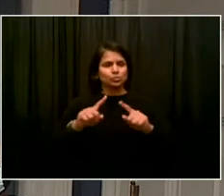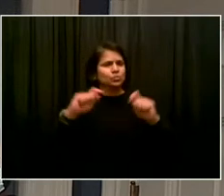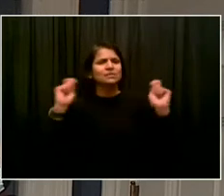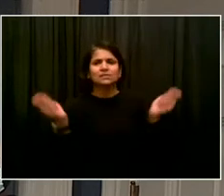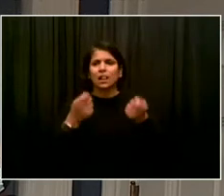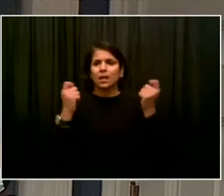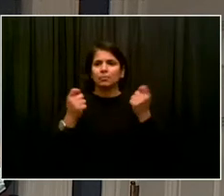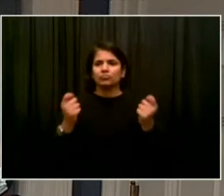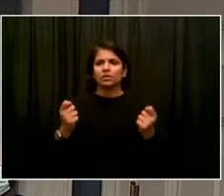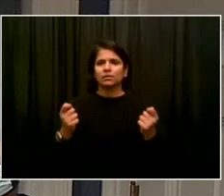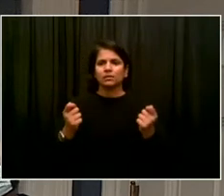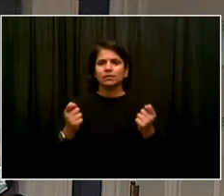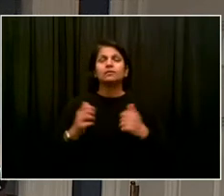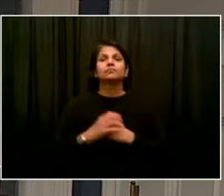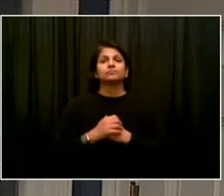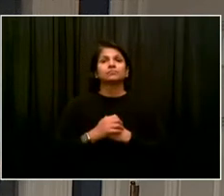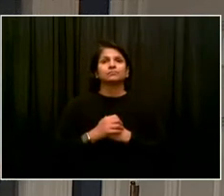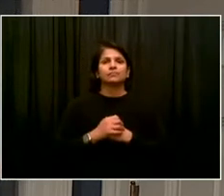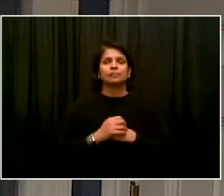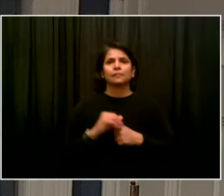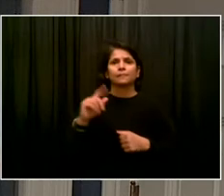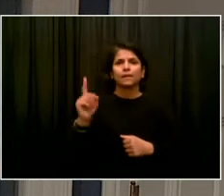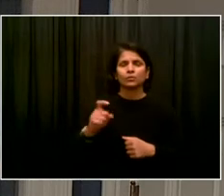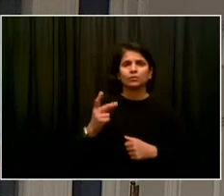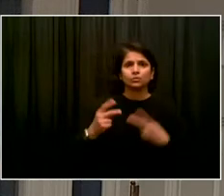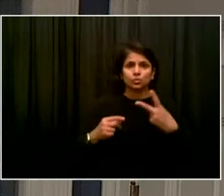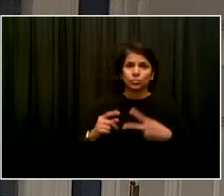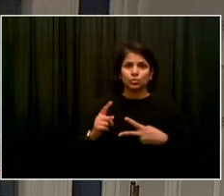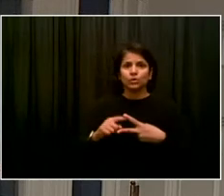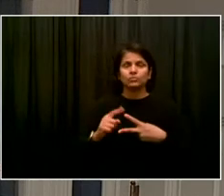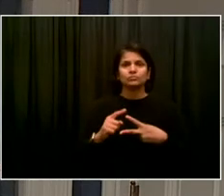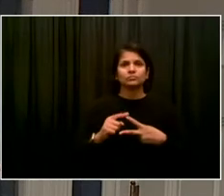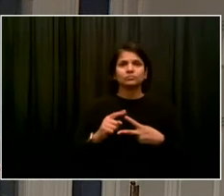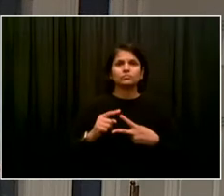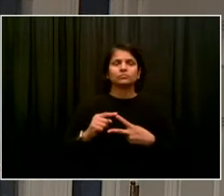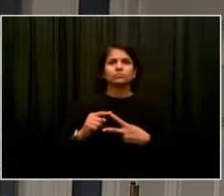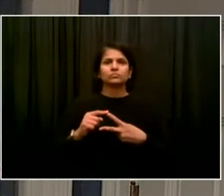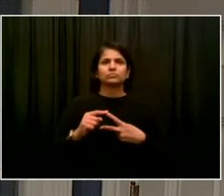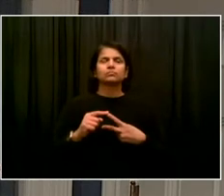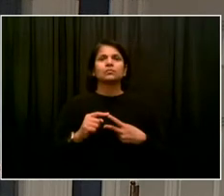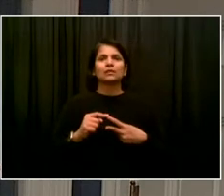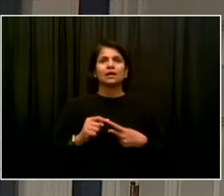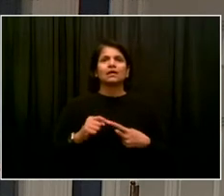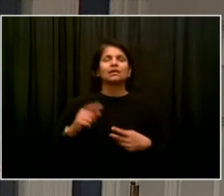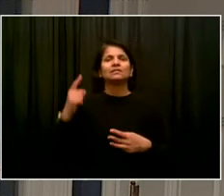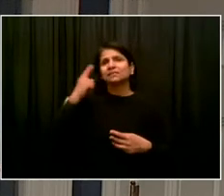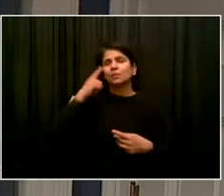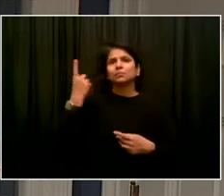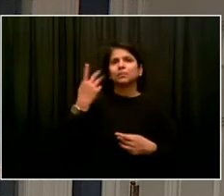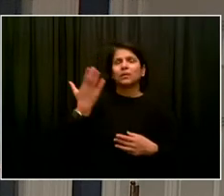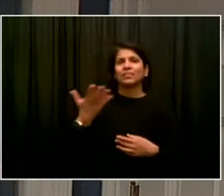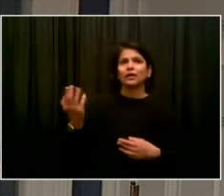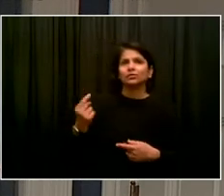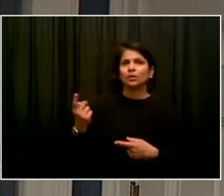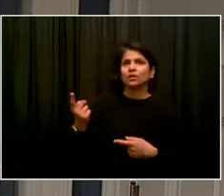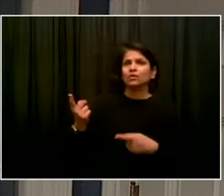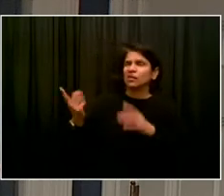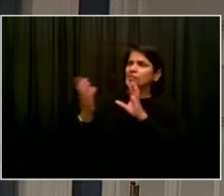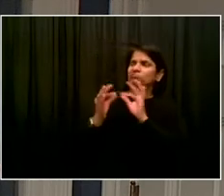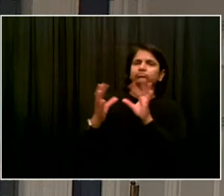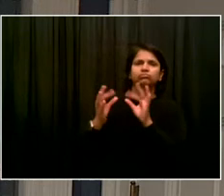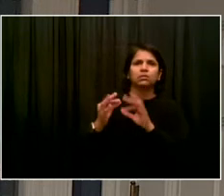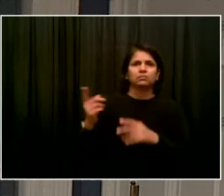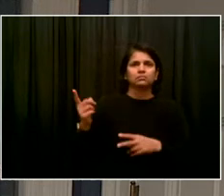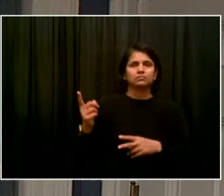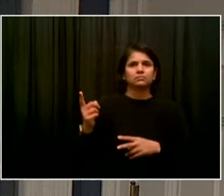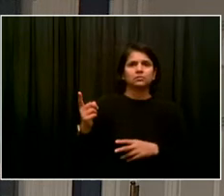I want to ask you two things. One, if there's one thing you could say, because you have the floor, if there's one thing you could say to help New